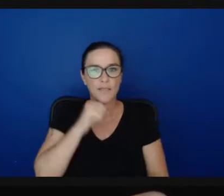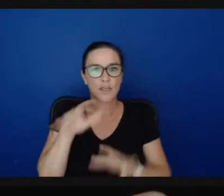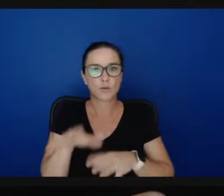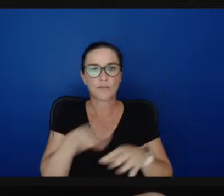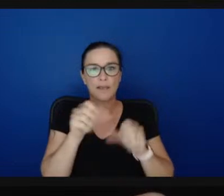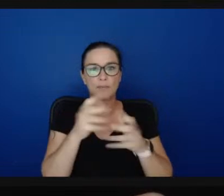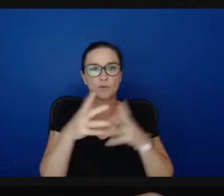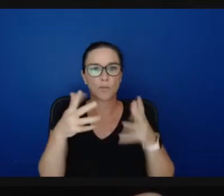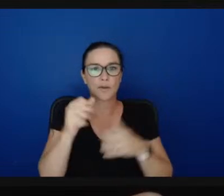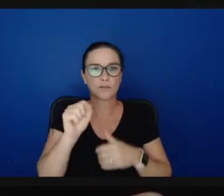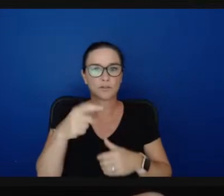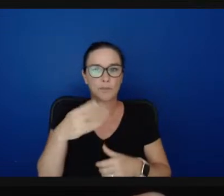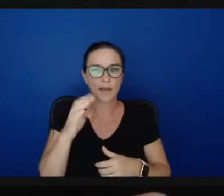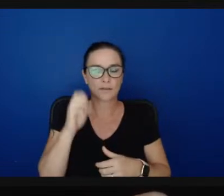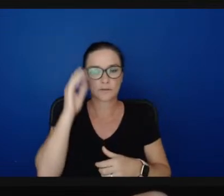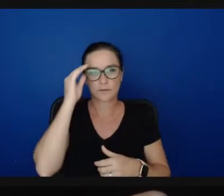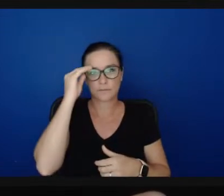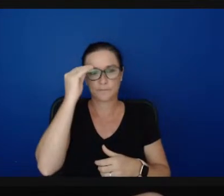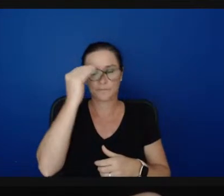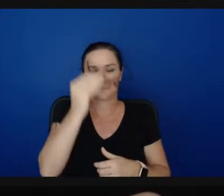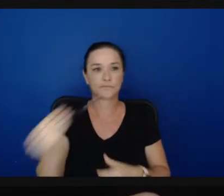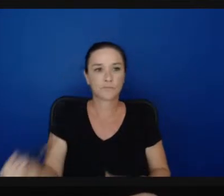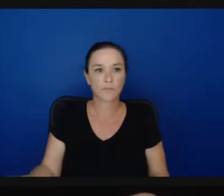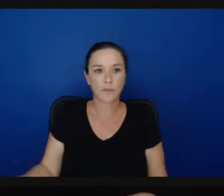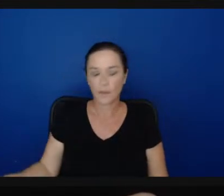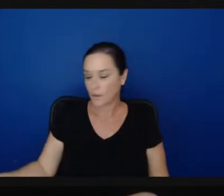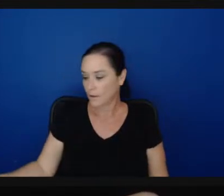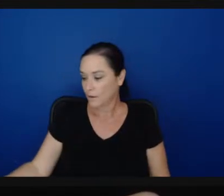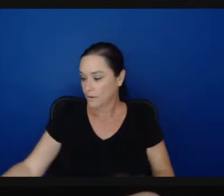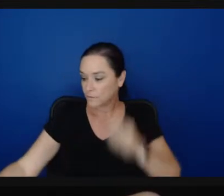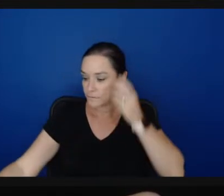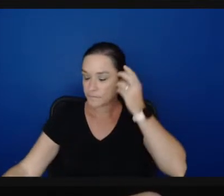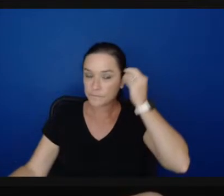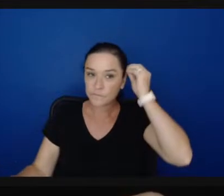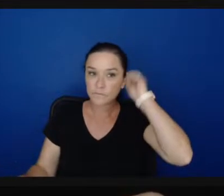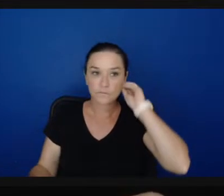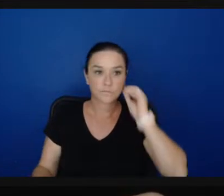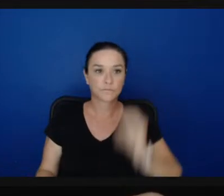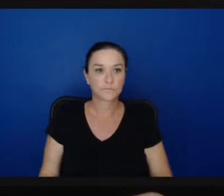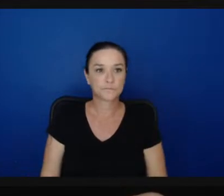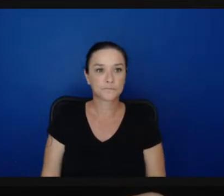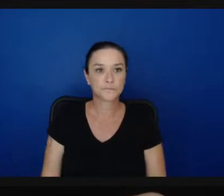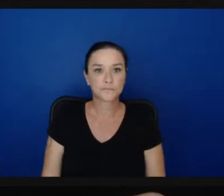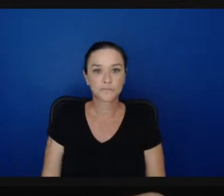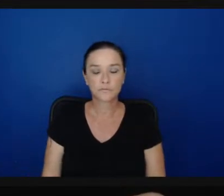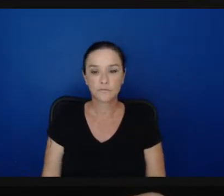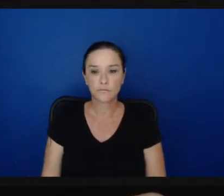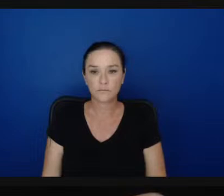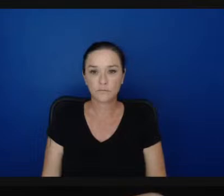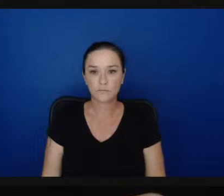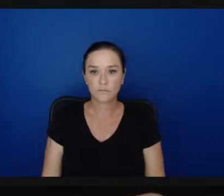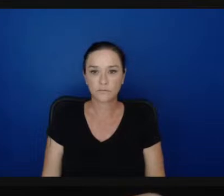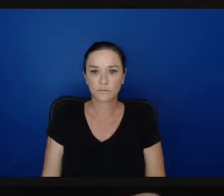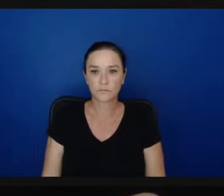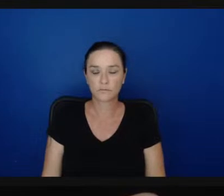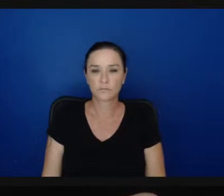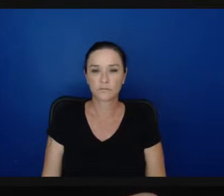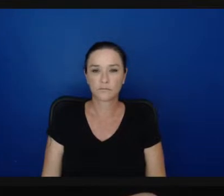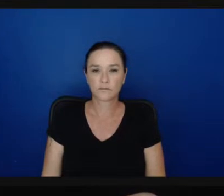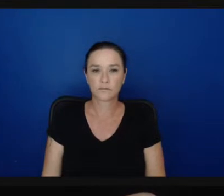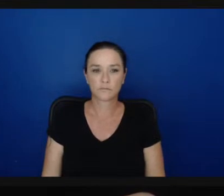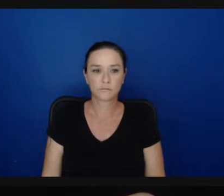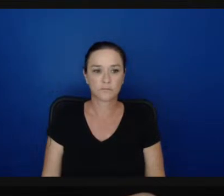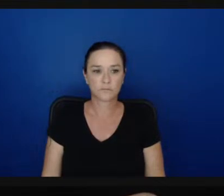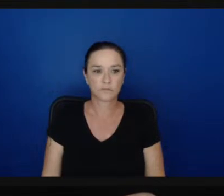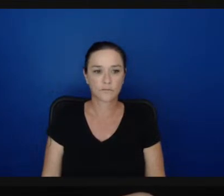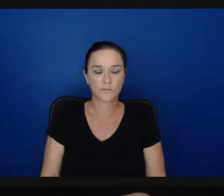useful. Yeah. I haven't read through every little item here, but yeah. So let's just keep going to not get too bogged down here. And the